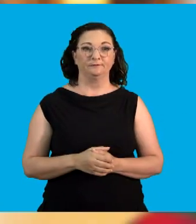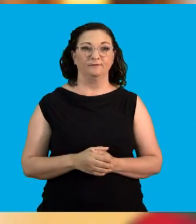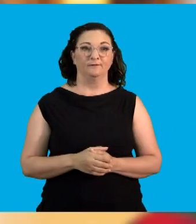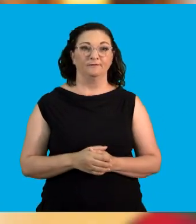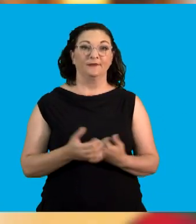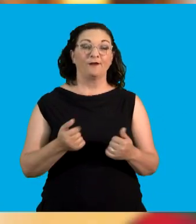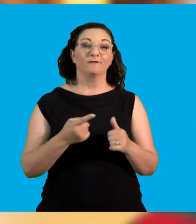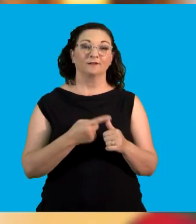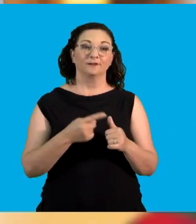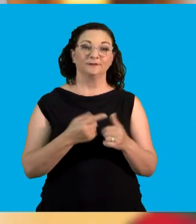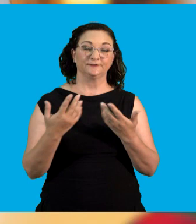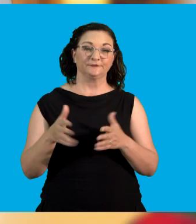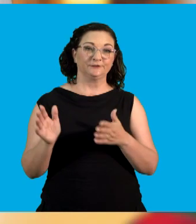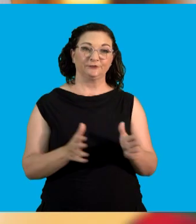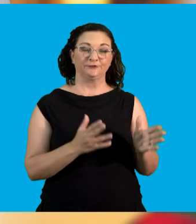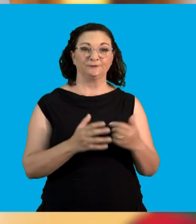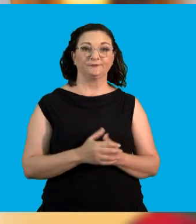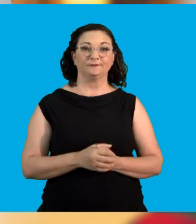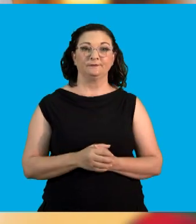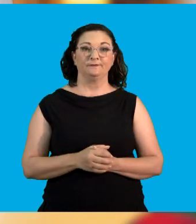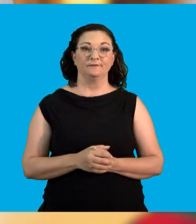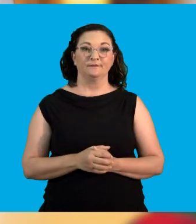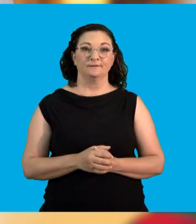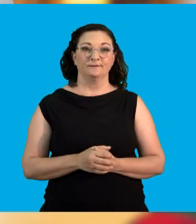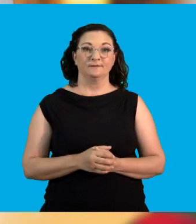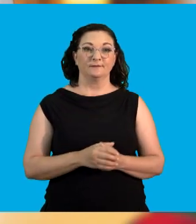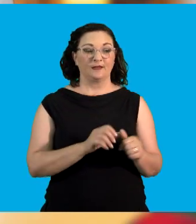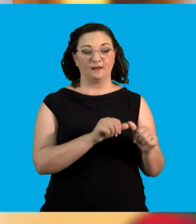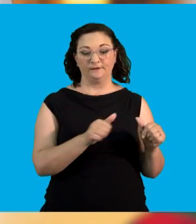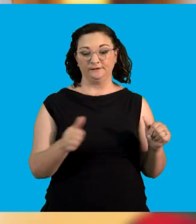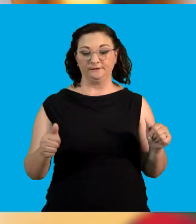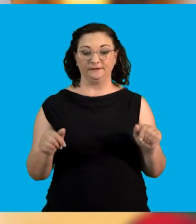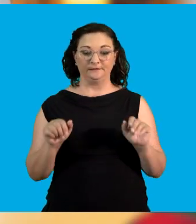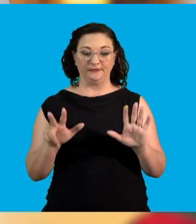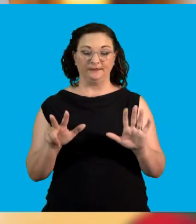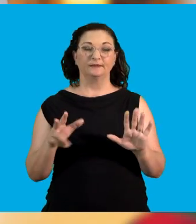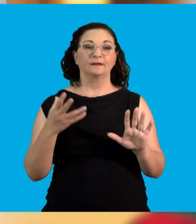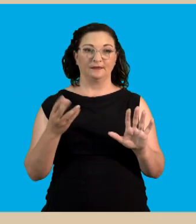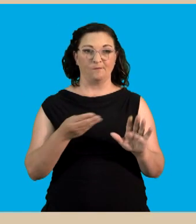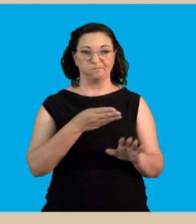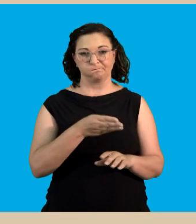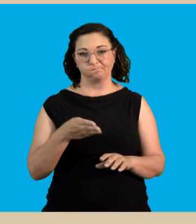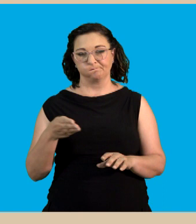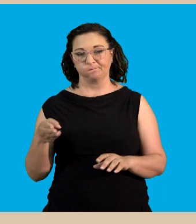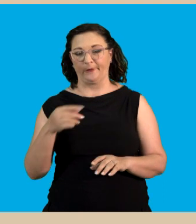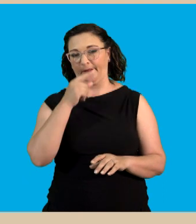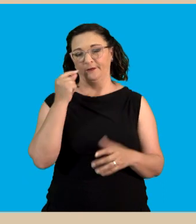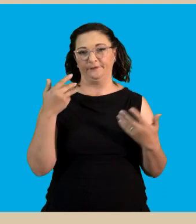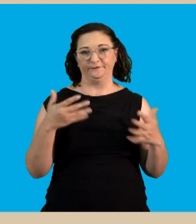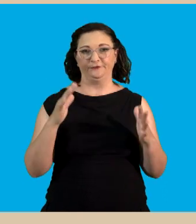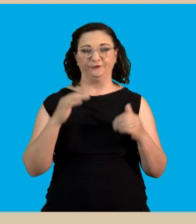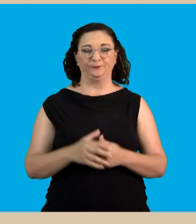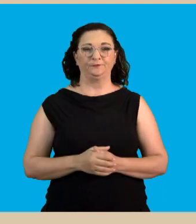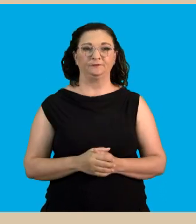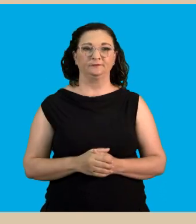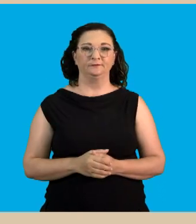we have answered the question. Name the 8 planets. My 8 planets is Mercury, Venus, Earth, Mars, Jupiter, Saturn, Uranus,